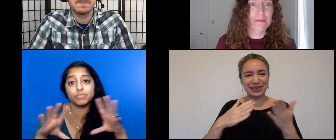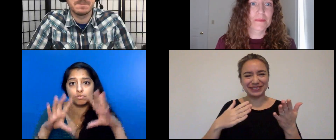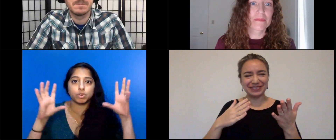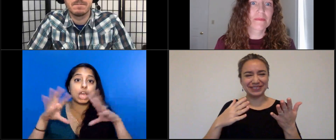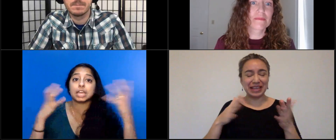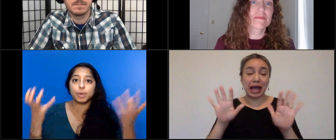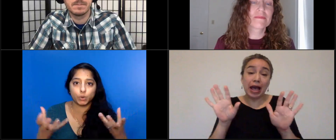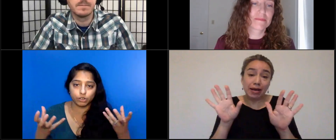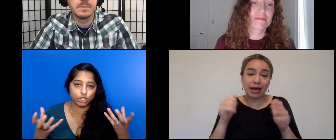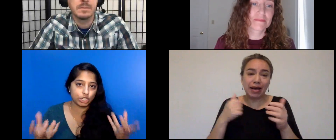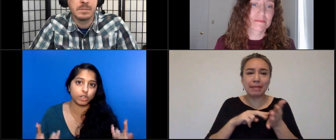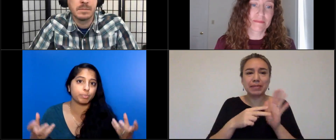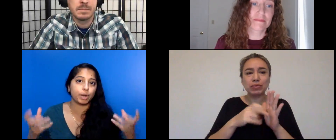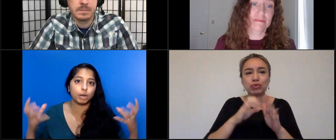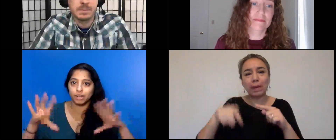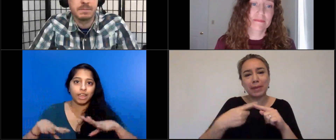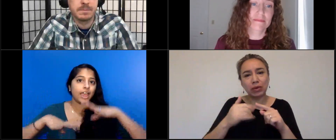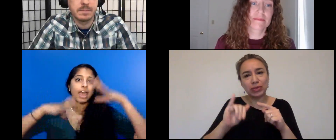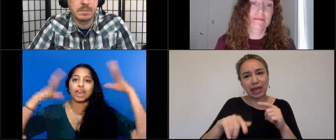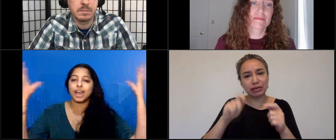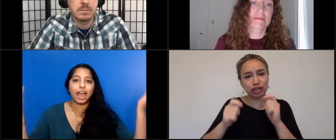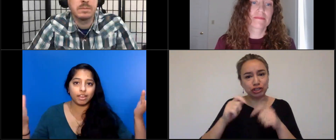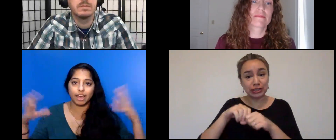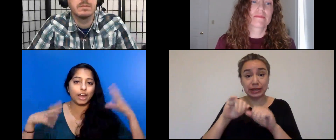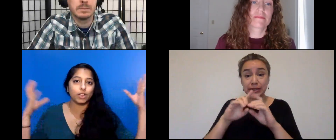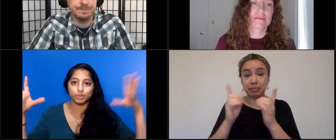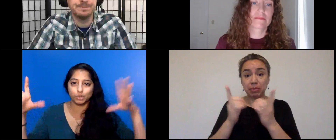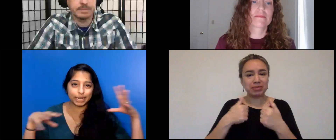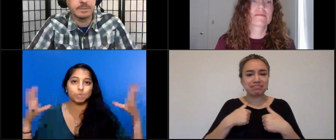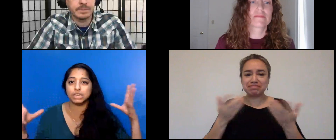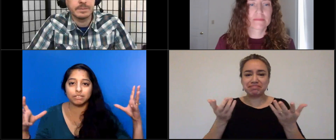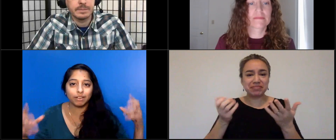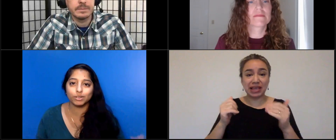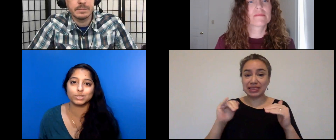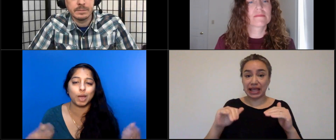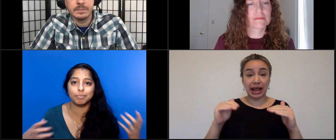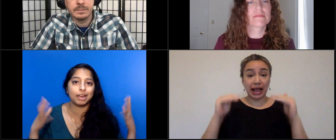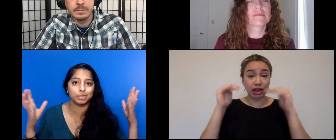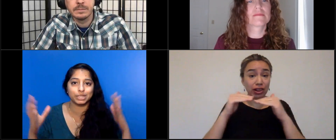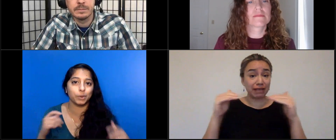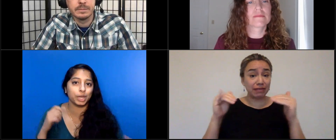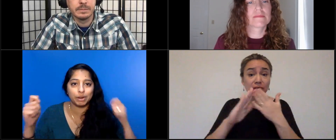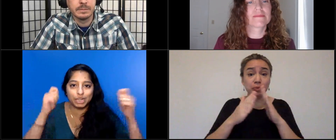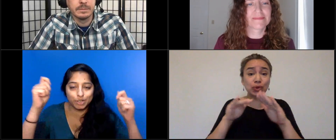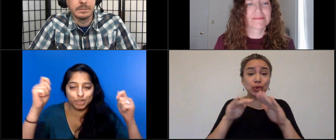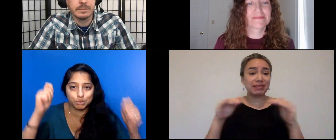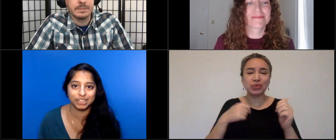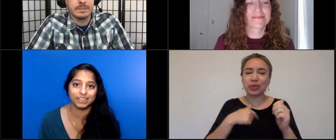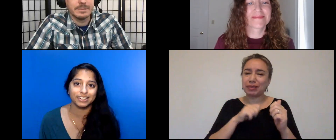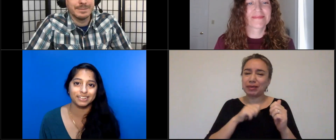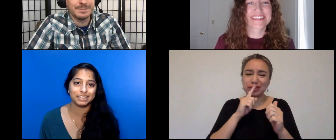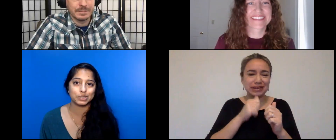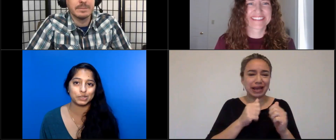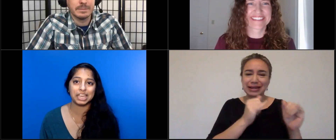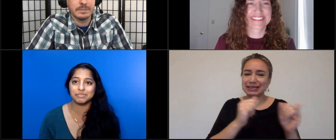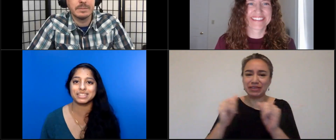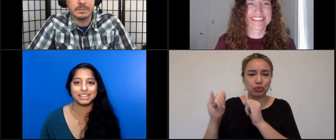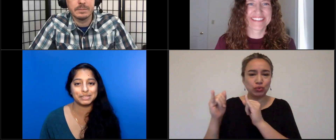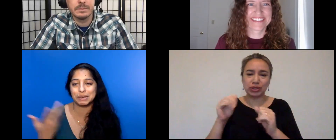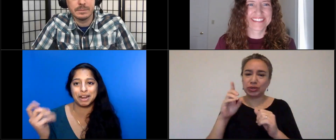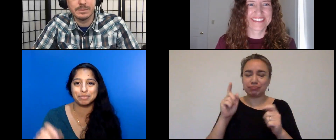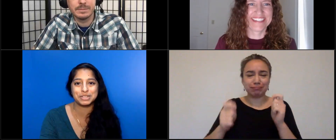mean, we're talking about curricular changes in our department at a higher level, like the committee level. So I'm not really going around individually and